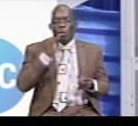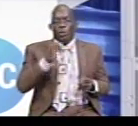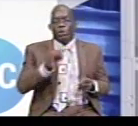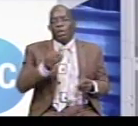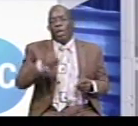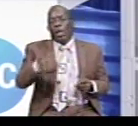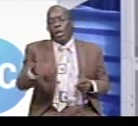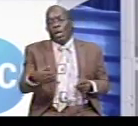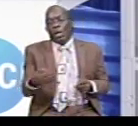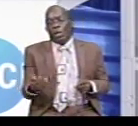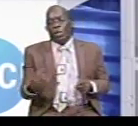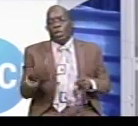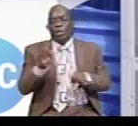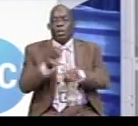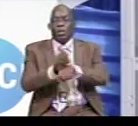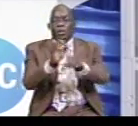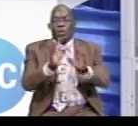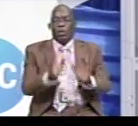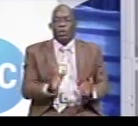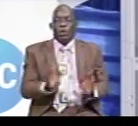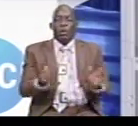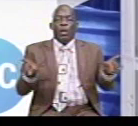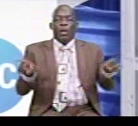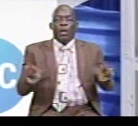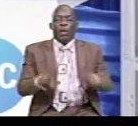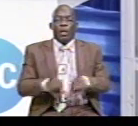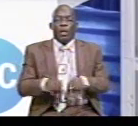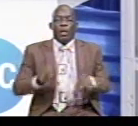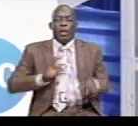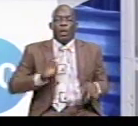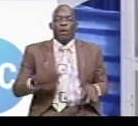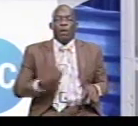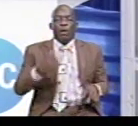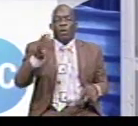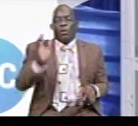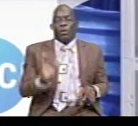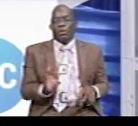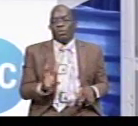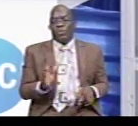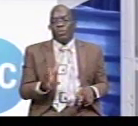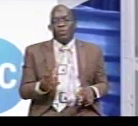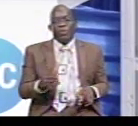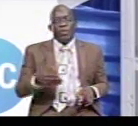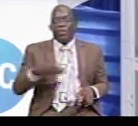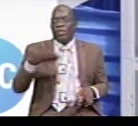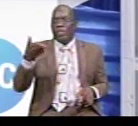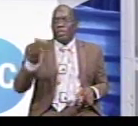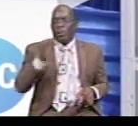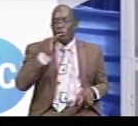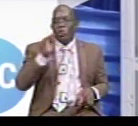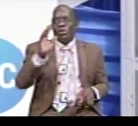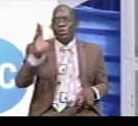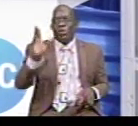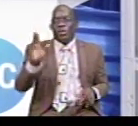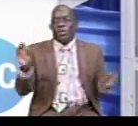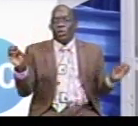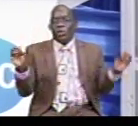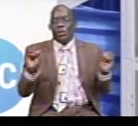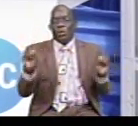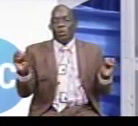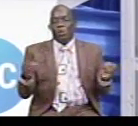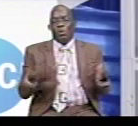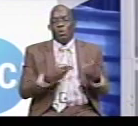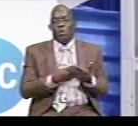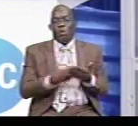any rock like our God. There is none holy as the